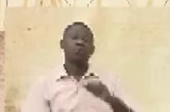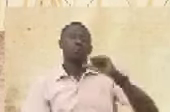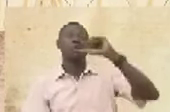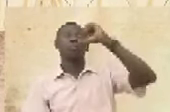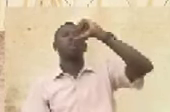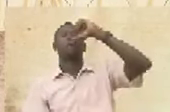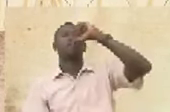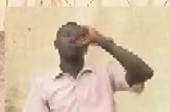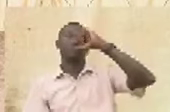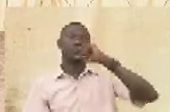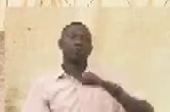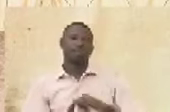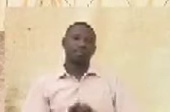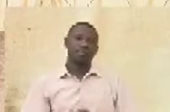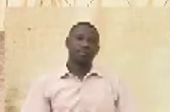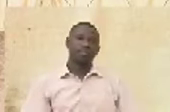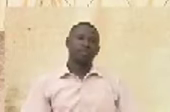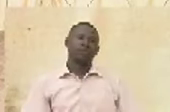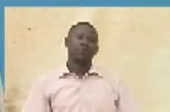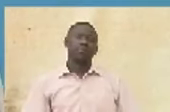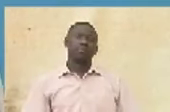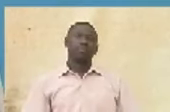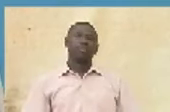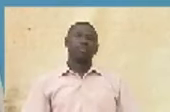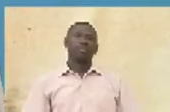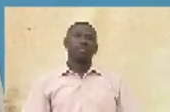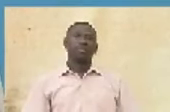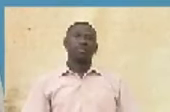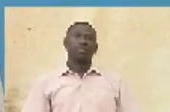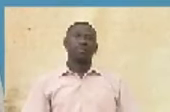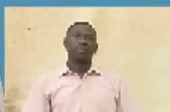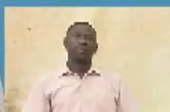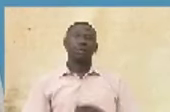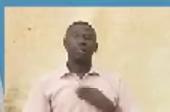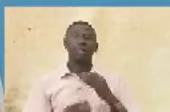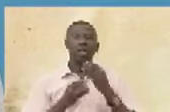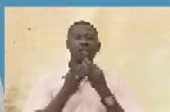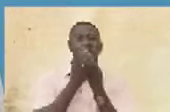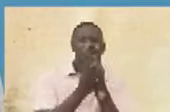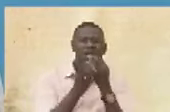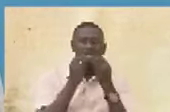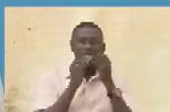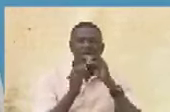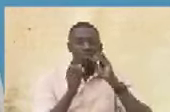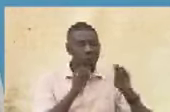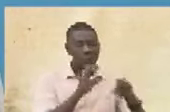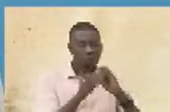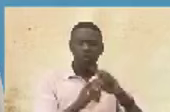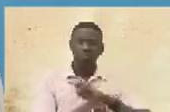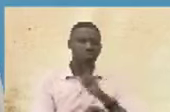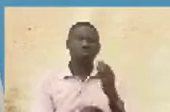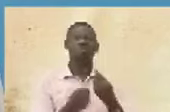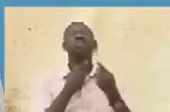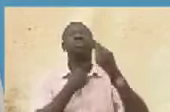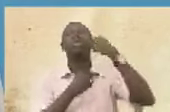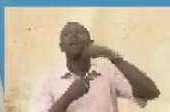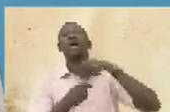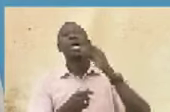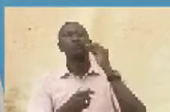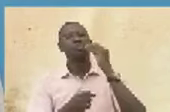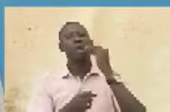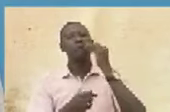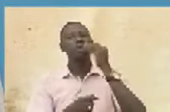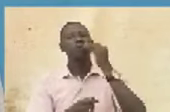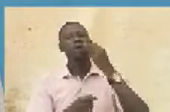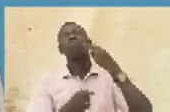you. And you will drink the second fill too. But you will not take out the leftovers in the cup.